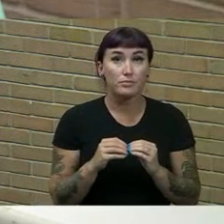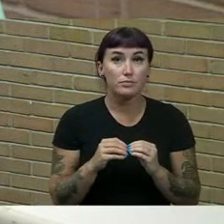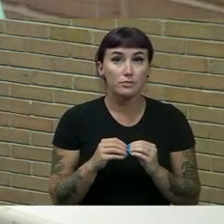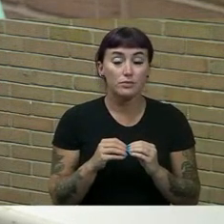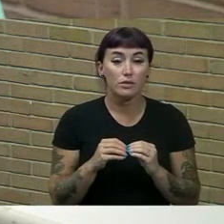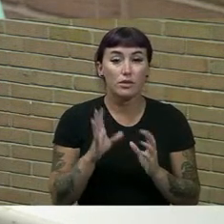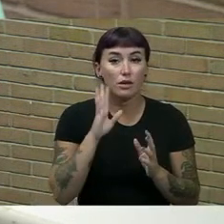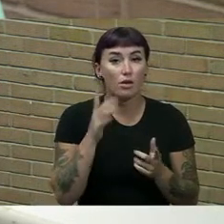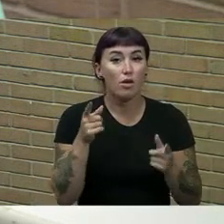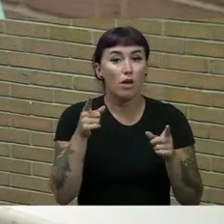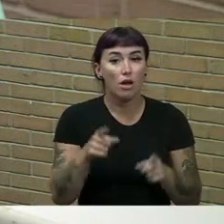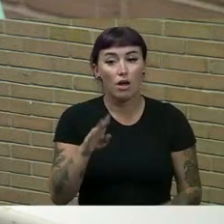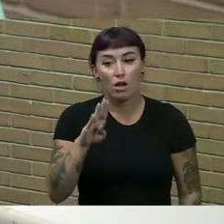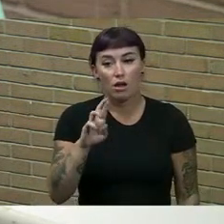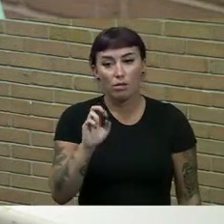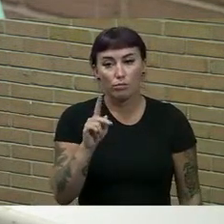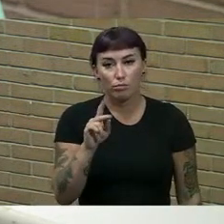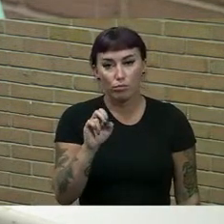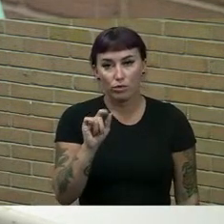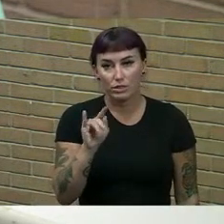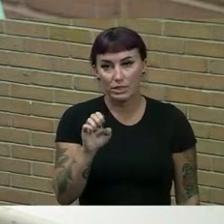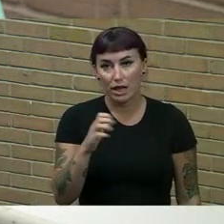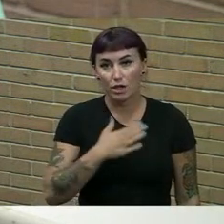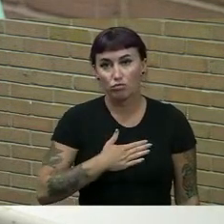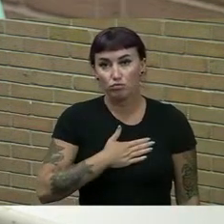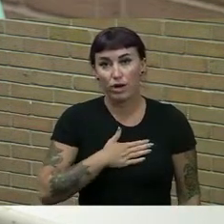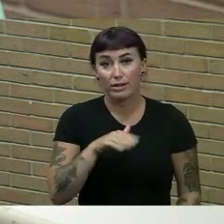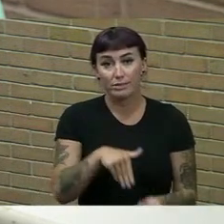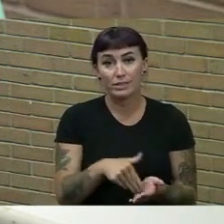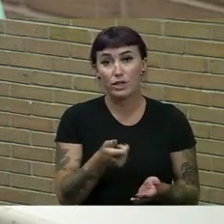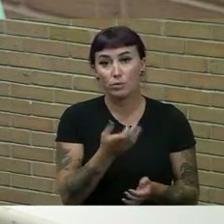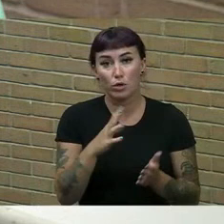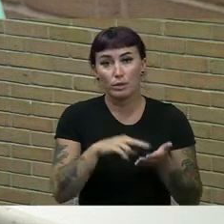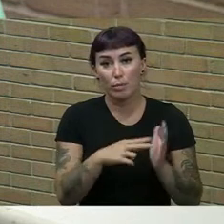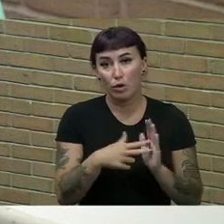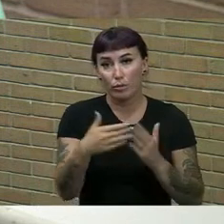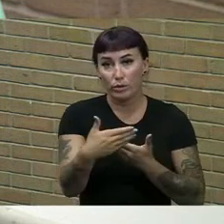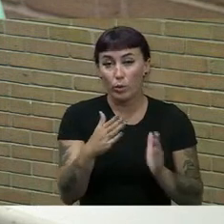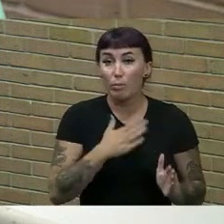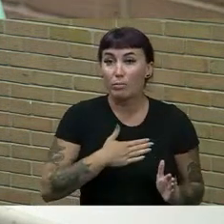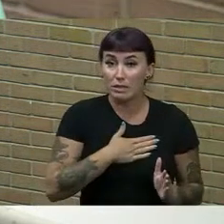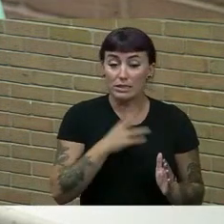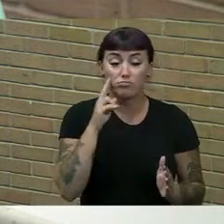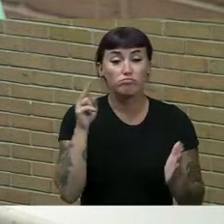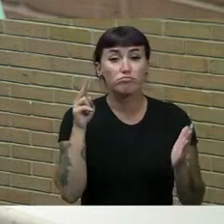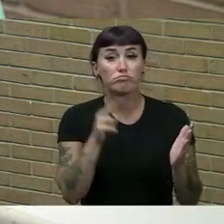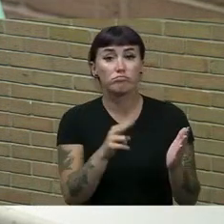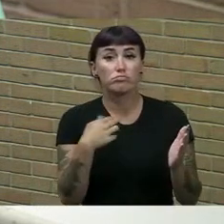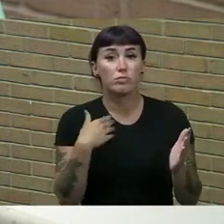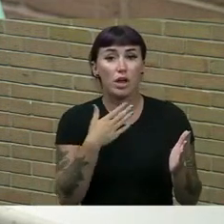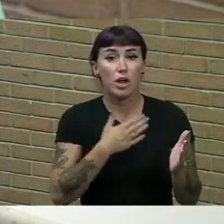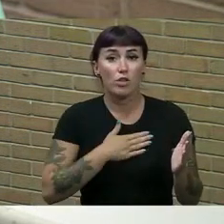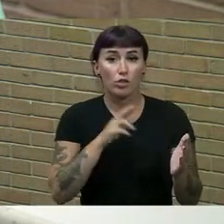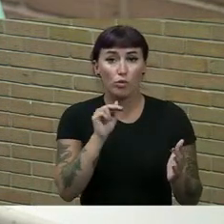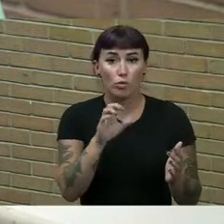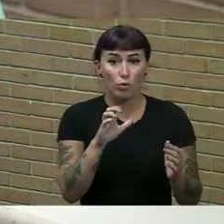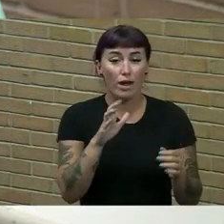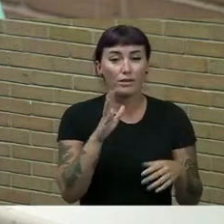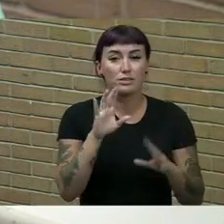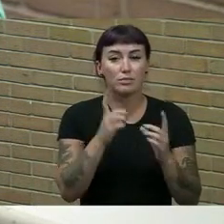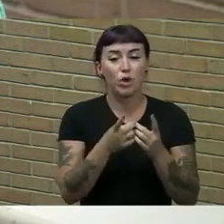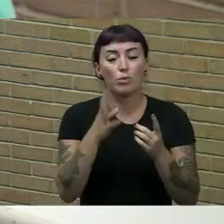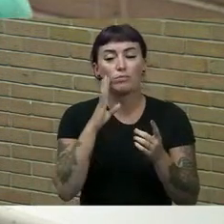will occur at the Brookside Recreation Center multipurpose room. Please access the Recreation Department through the Winton